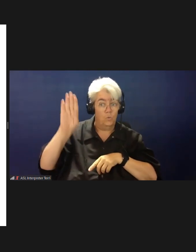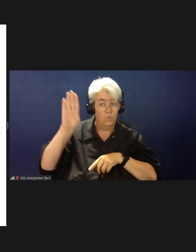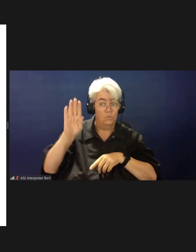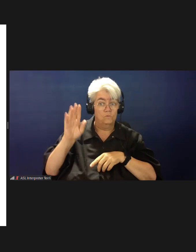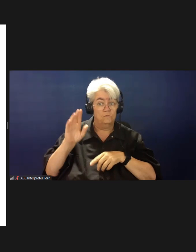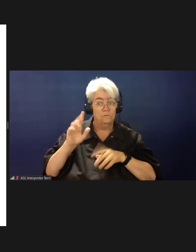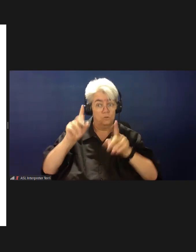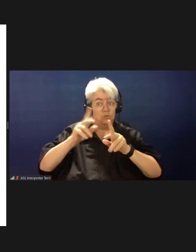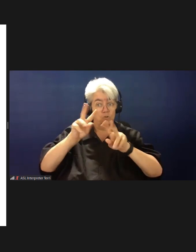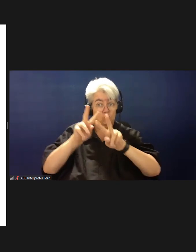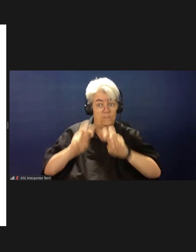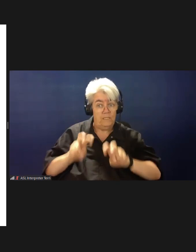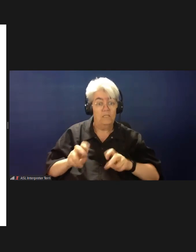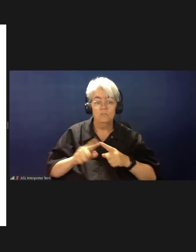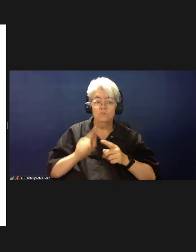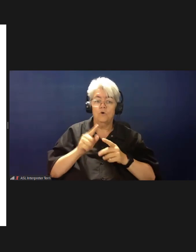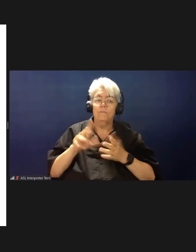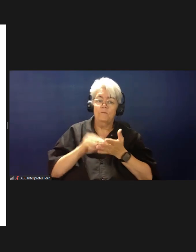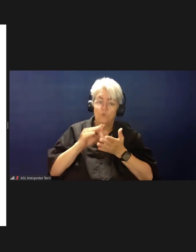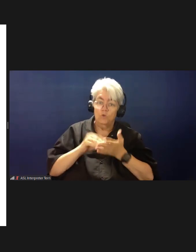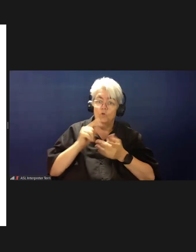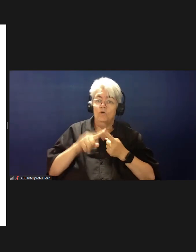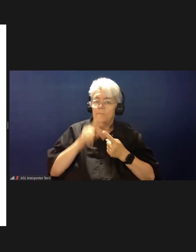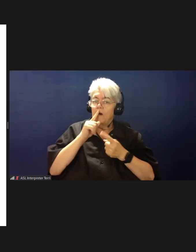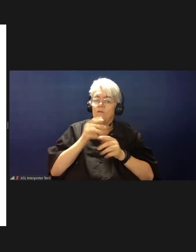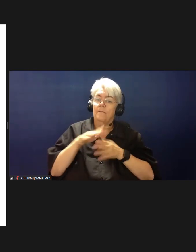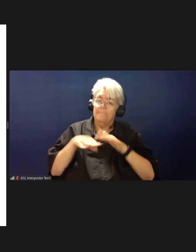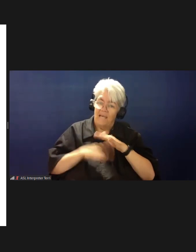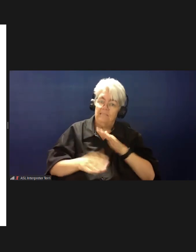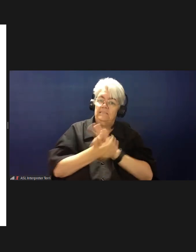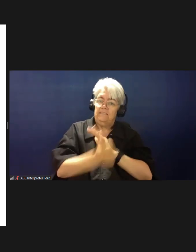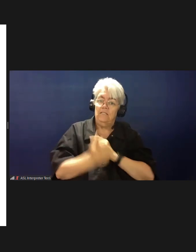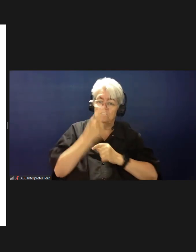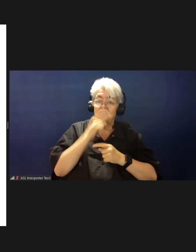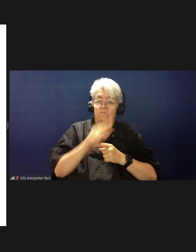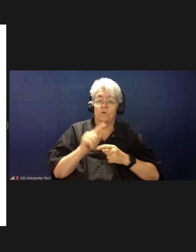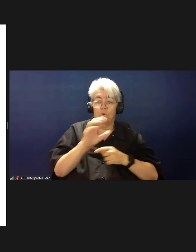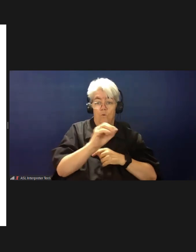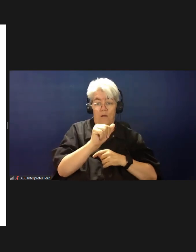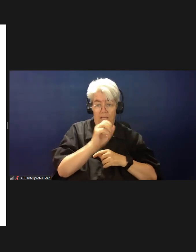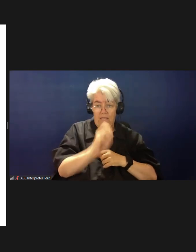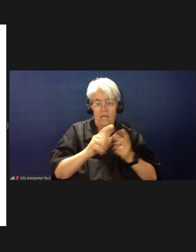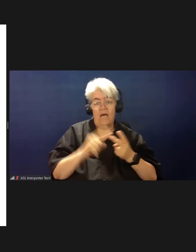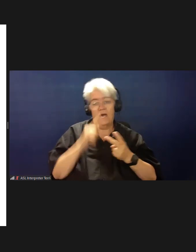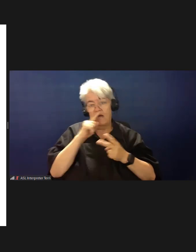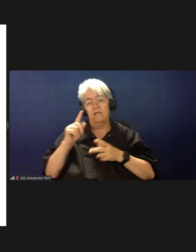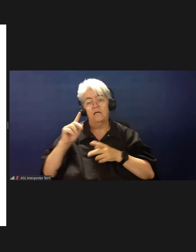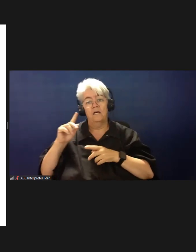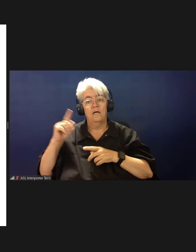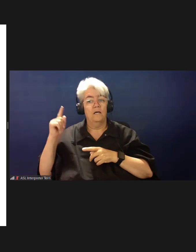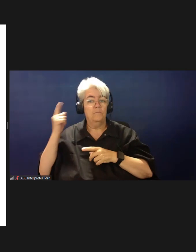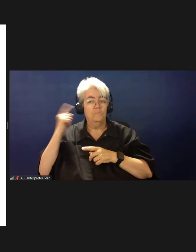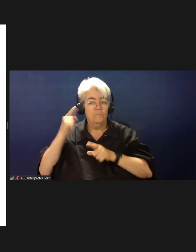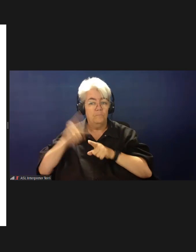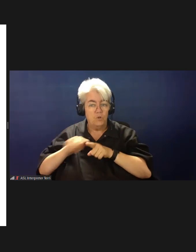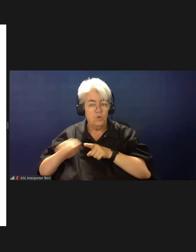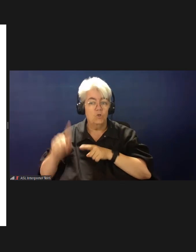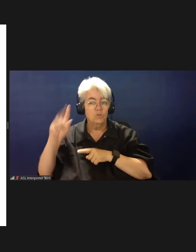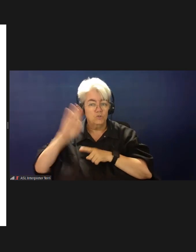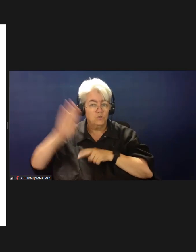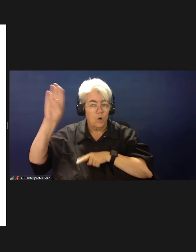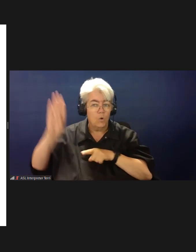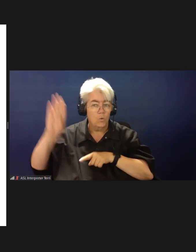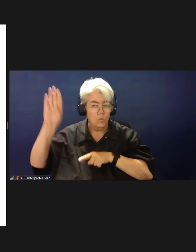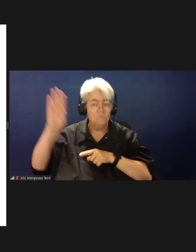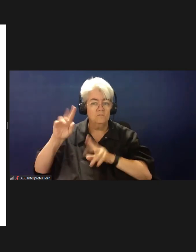basics of developing OAE and or Pure Tone screening. So send people